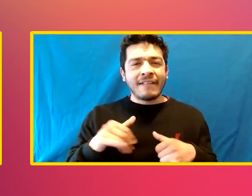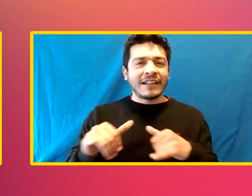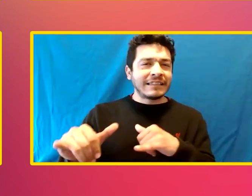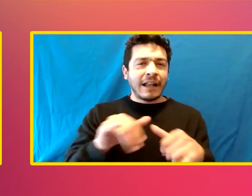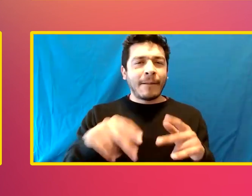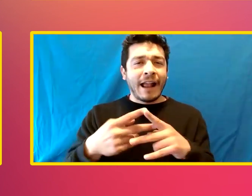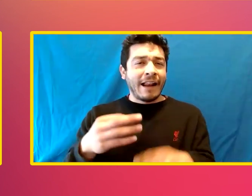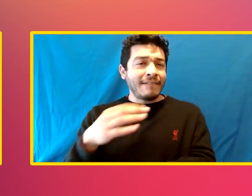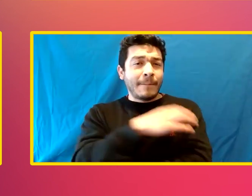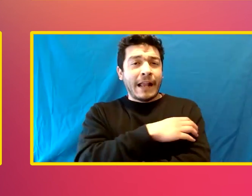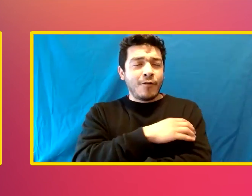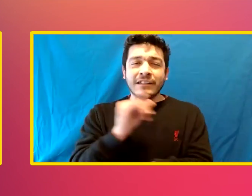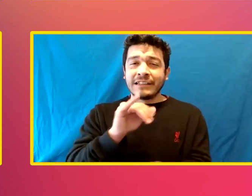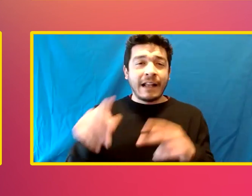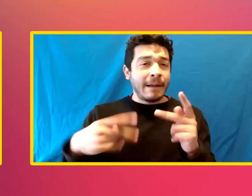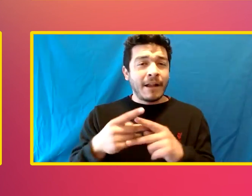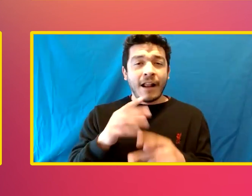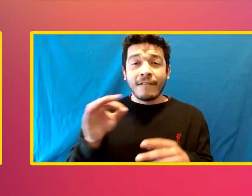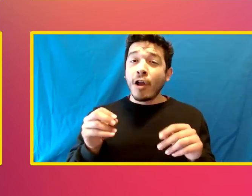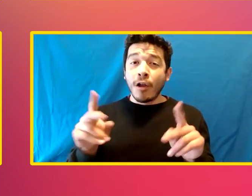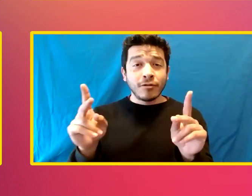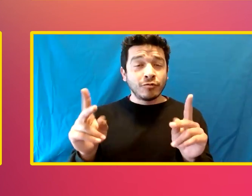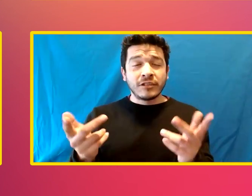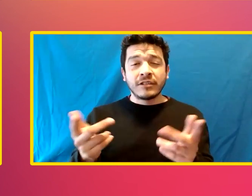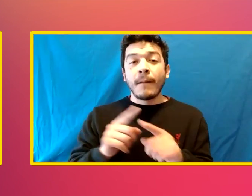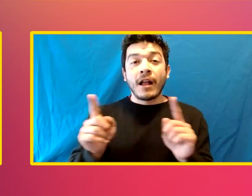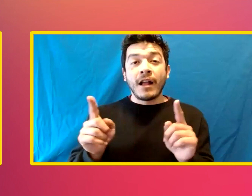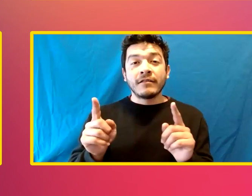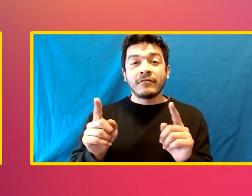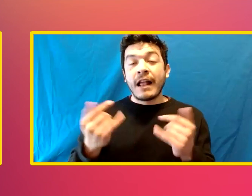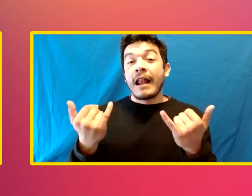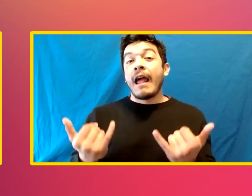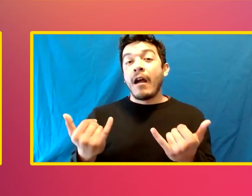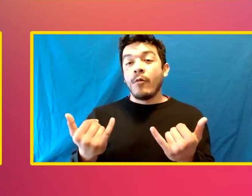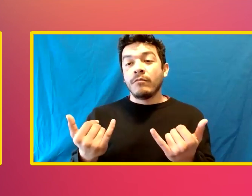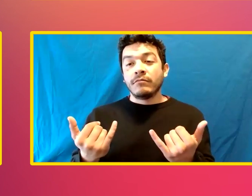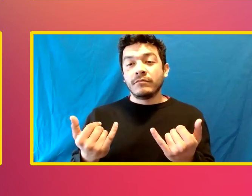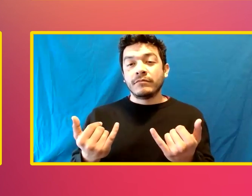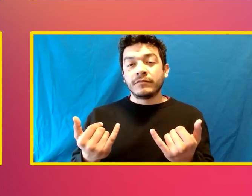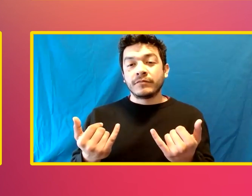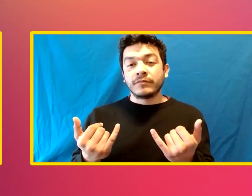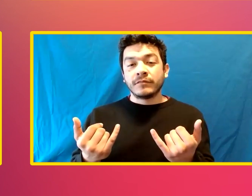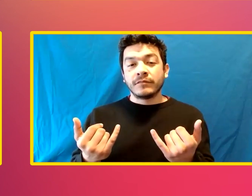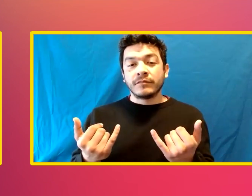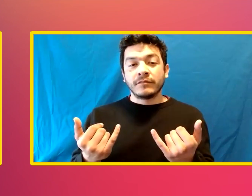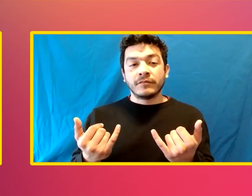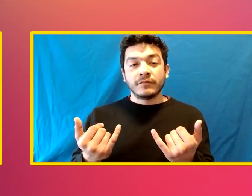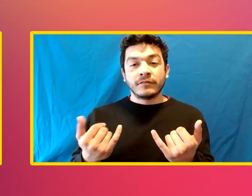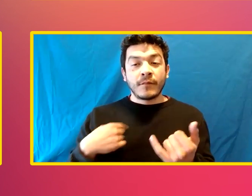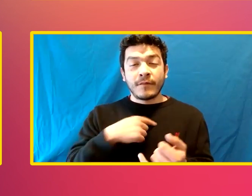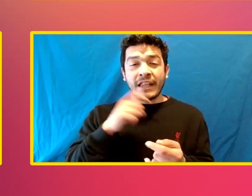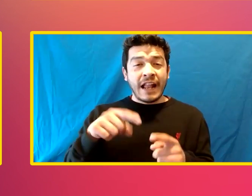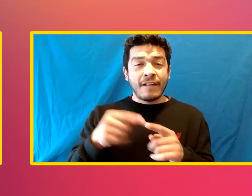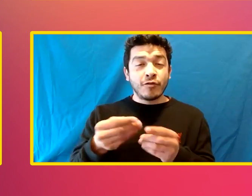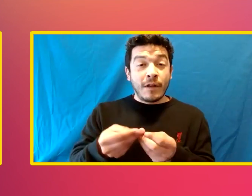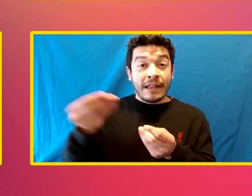kind of power, same kind of opportunity. But the fact that now, did we just have to give